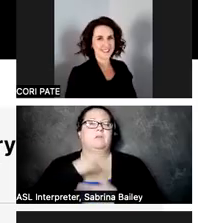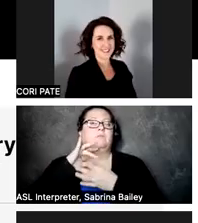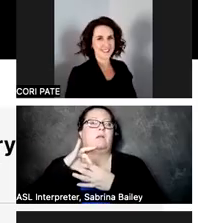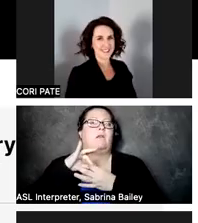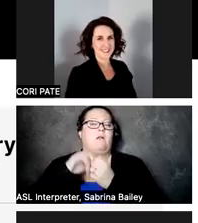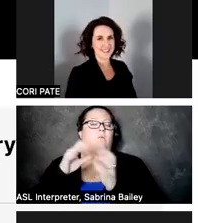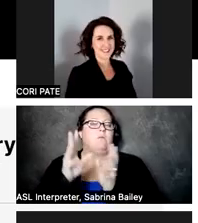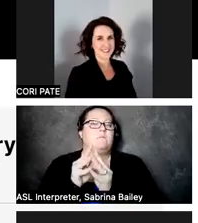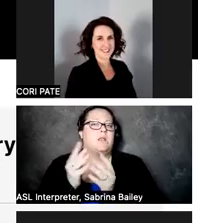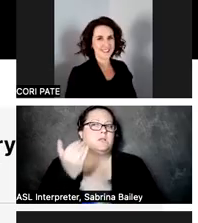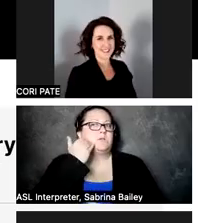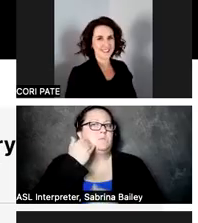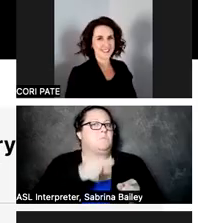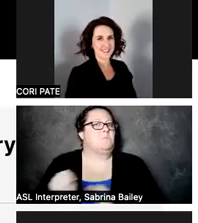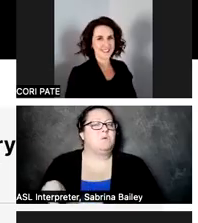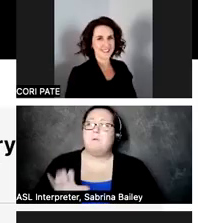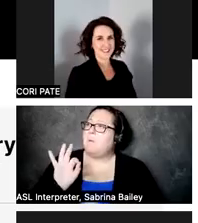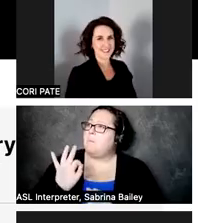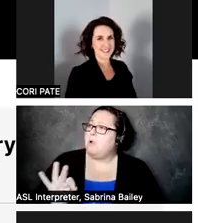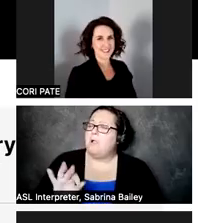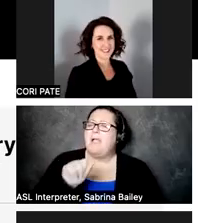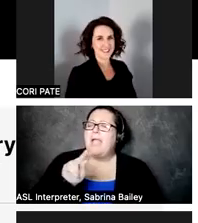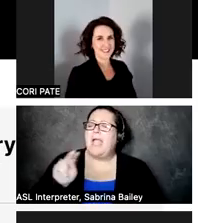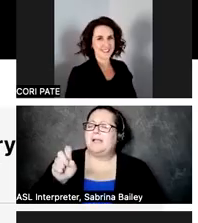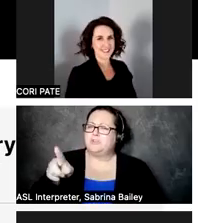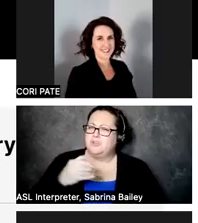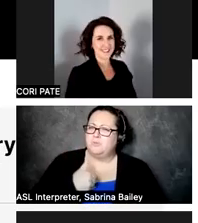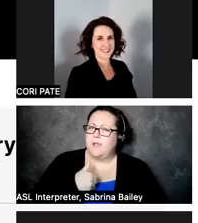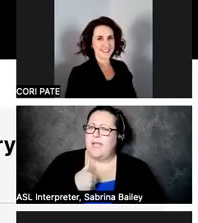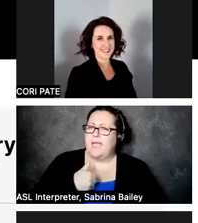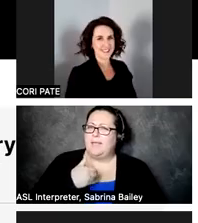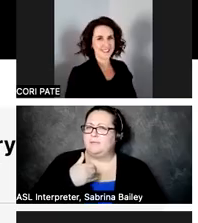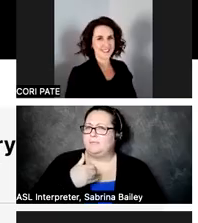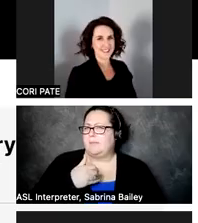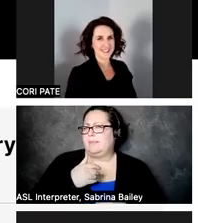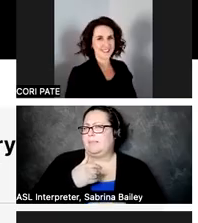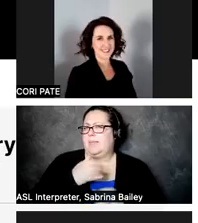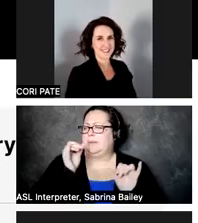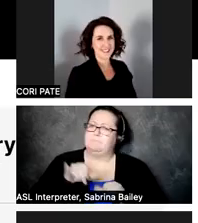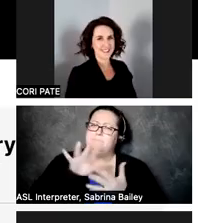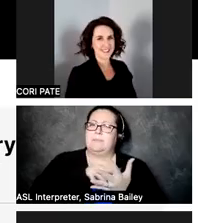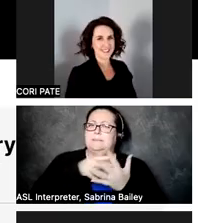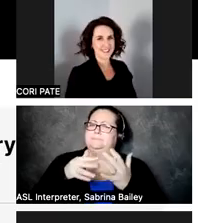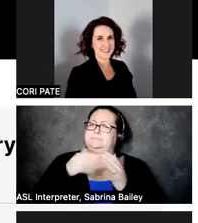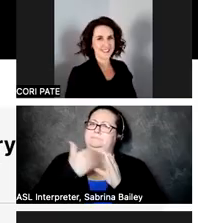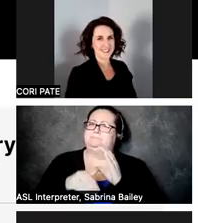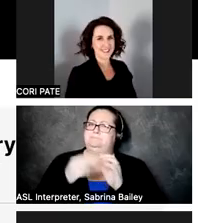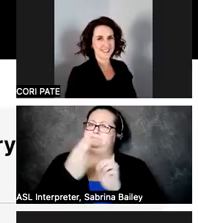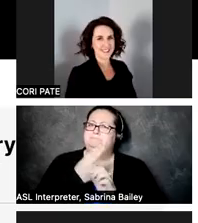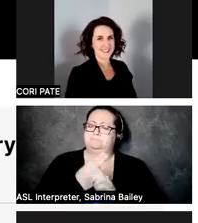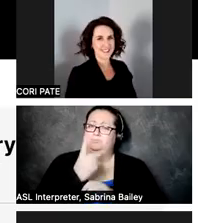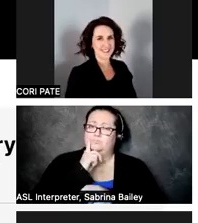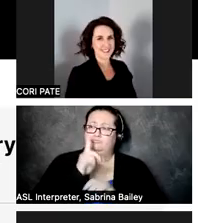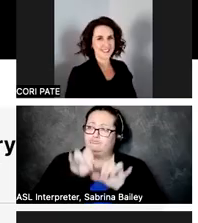meetings. Perfect. And Anne, do you have a canned email that you send out? So like a template where